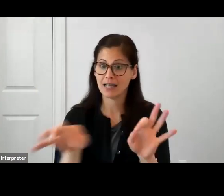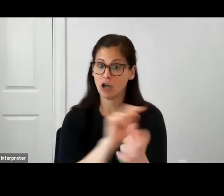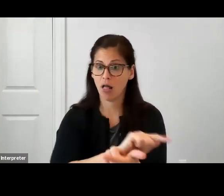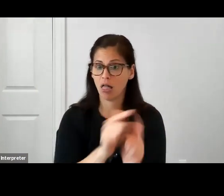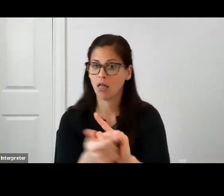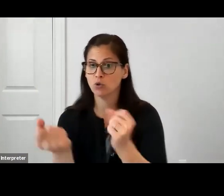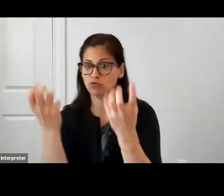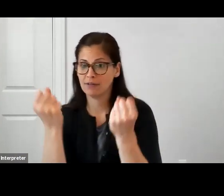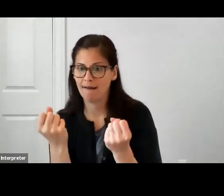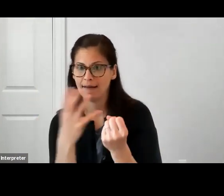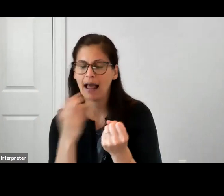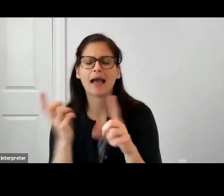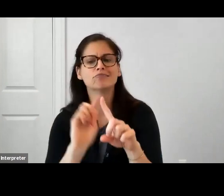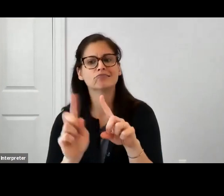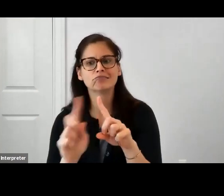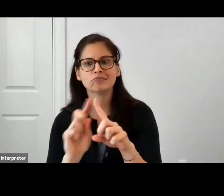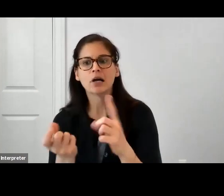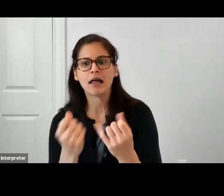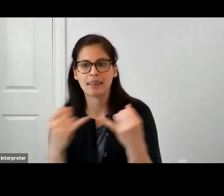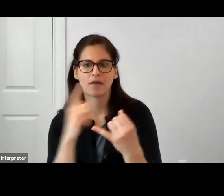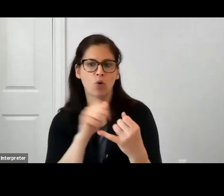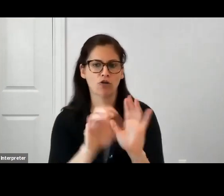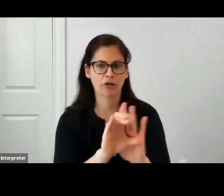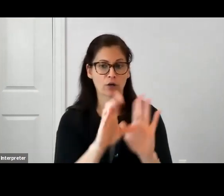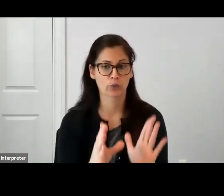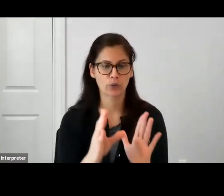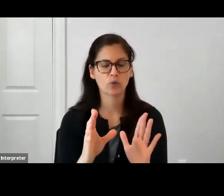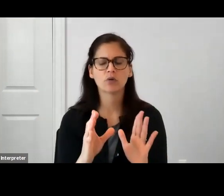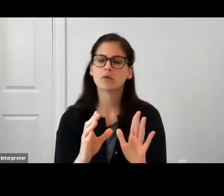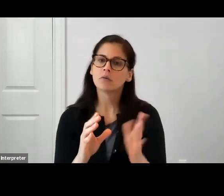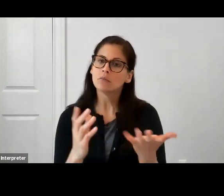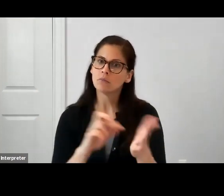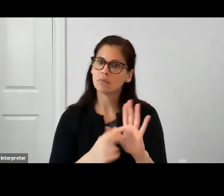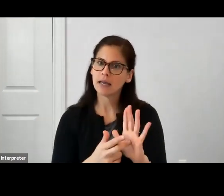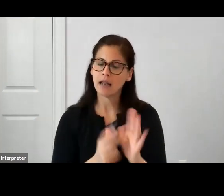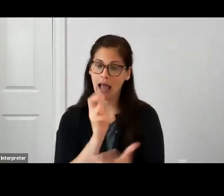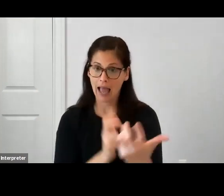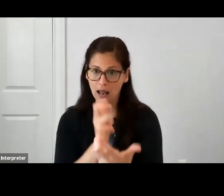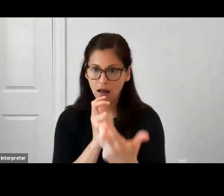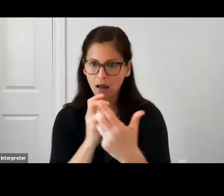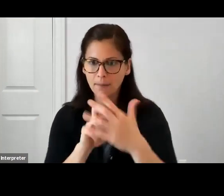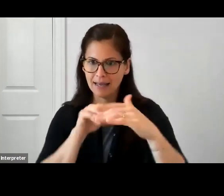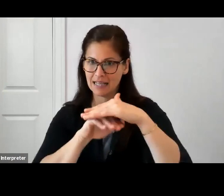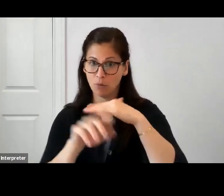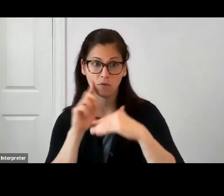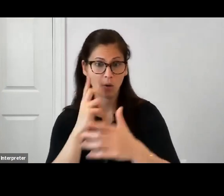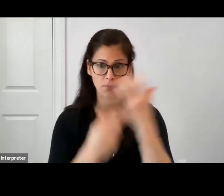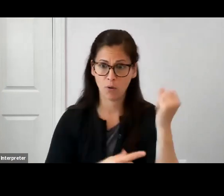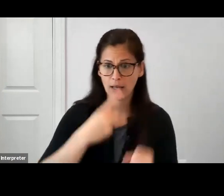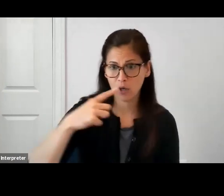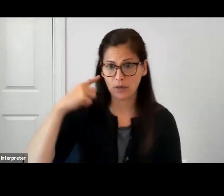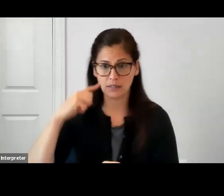well as multiple individual lines for other characters. Not only does this give us an adaptation that is accessible to both hearing and